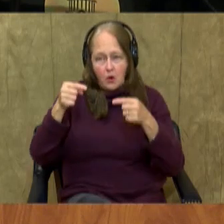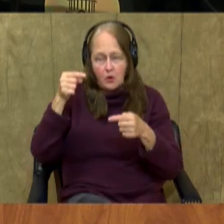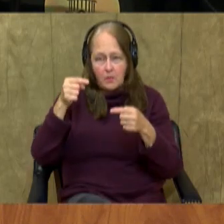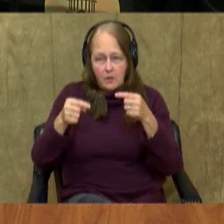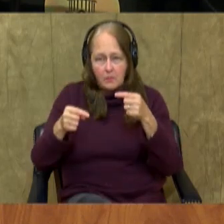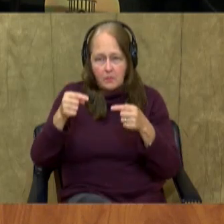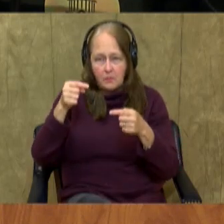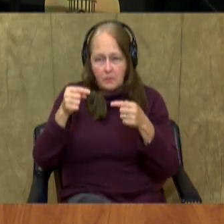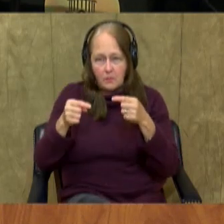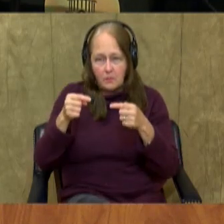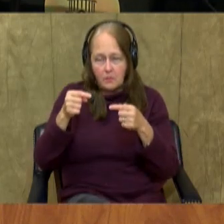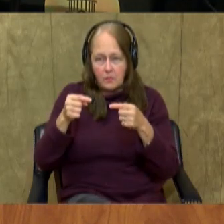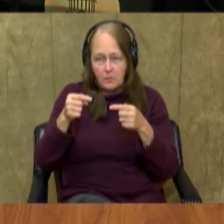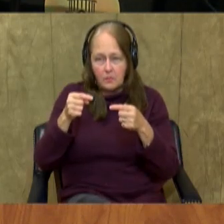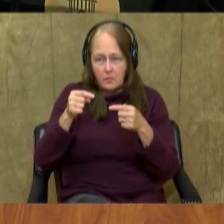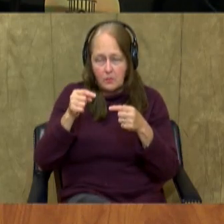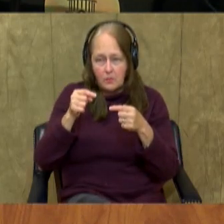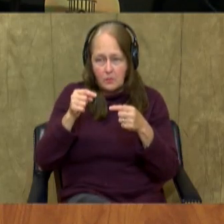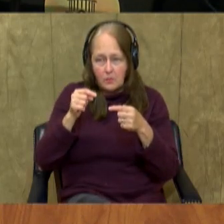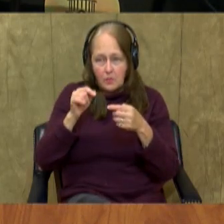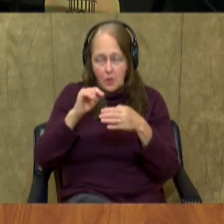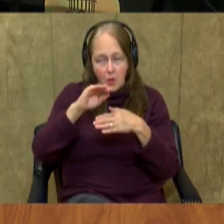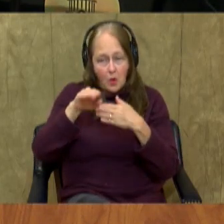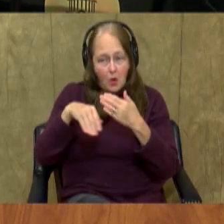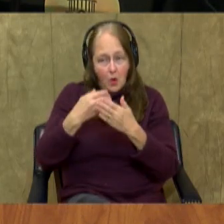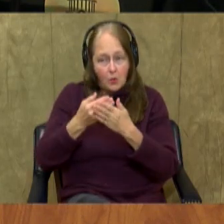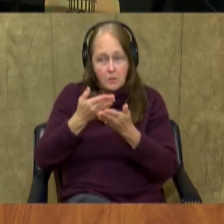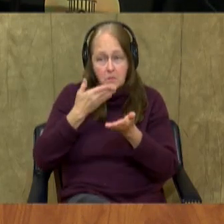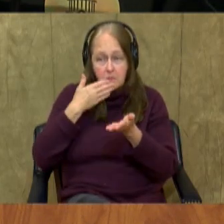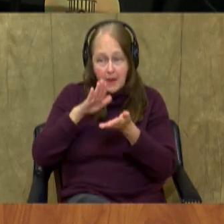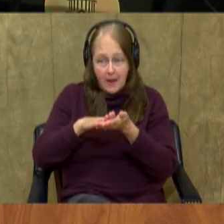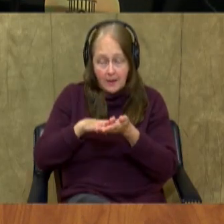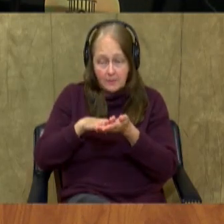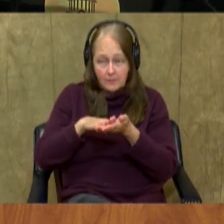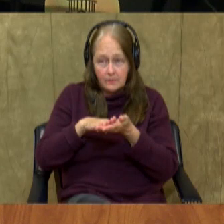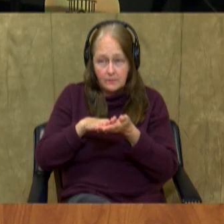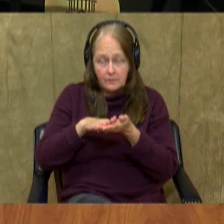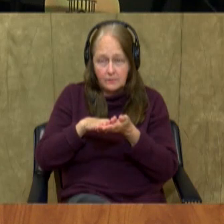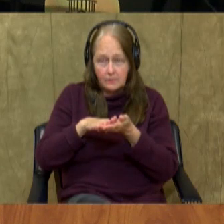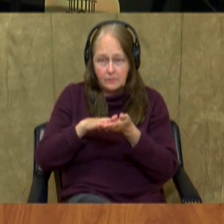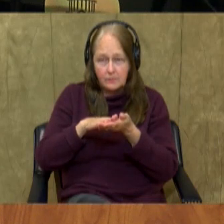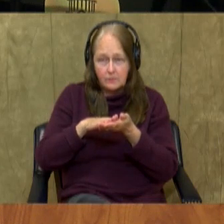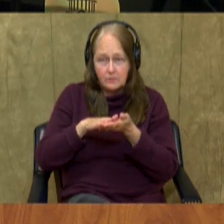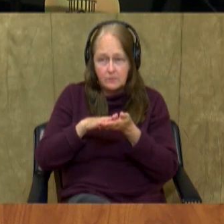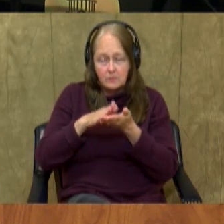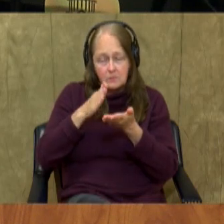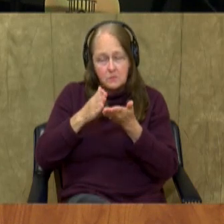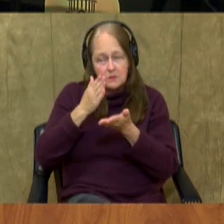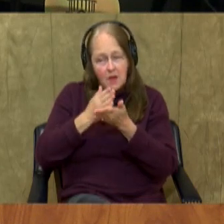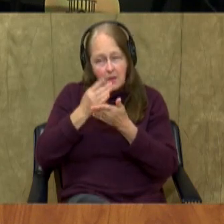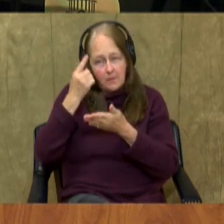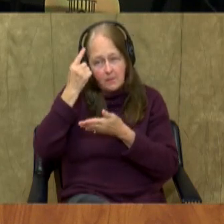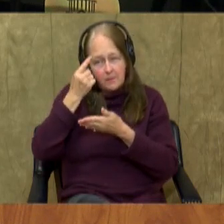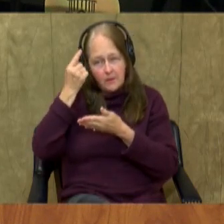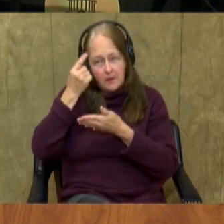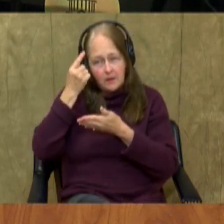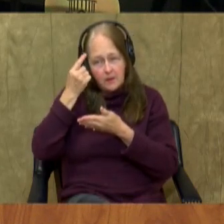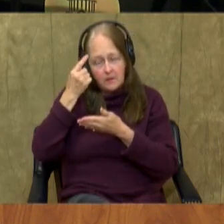an argument? Are arguments always bad? Well, let's stop for a second and think about